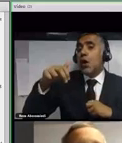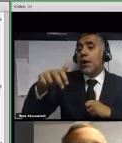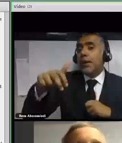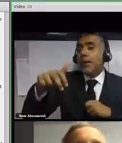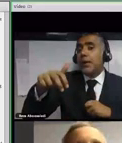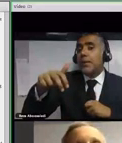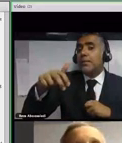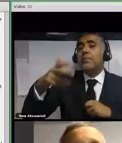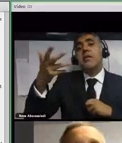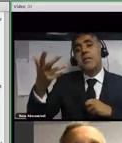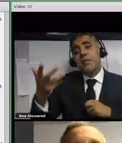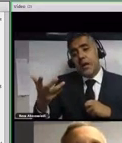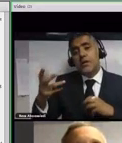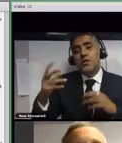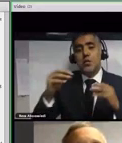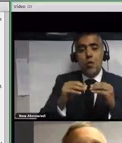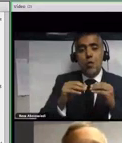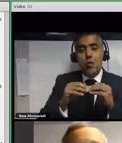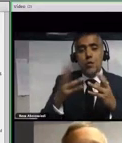more